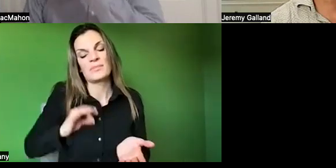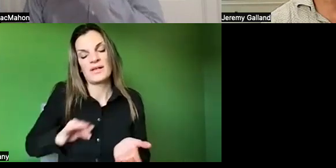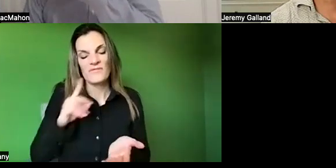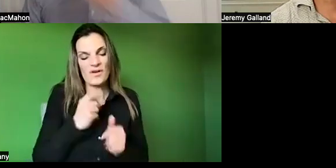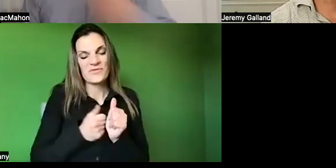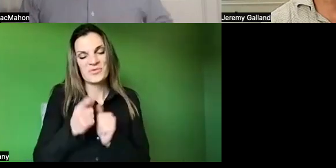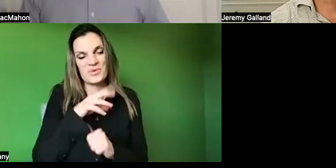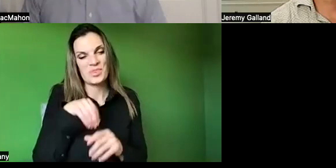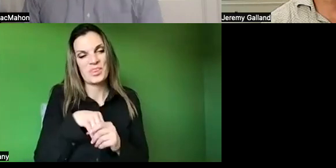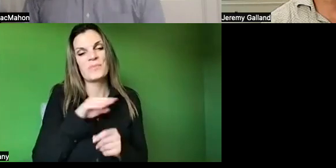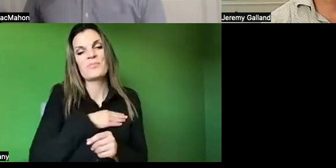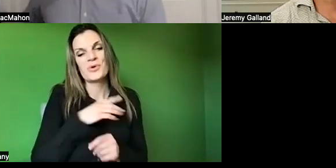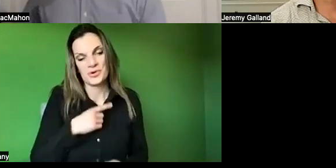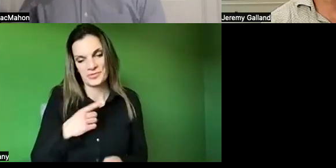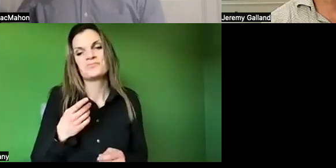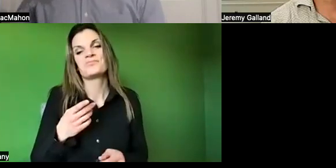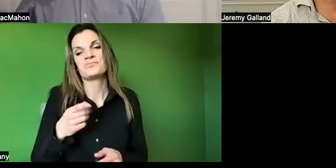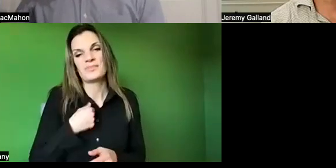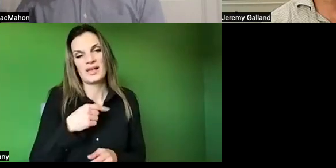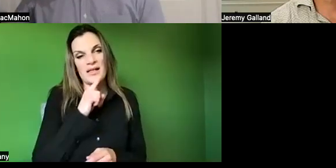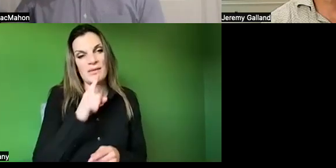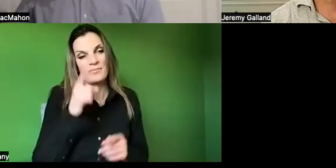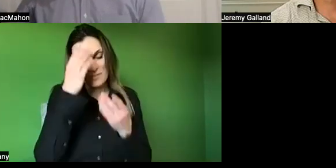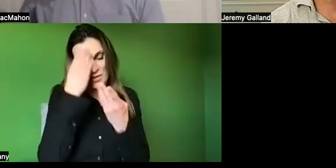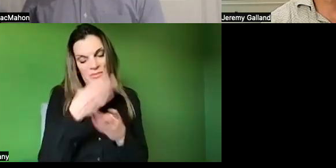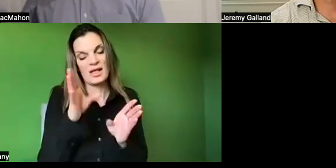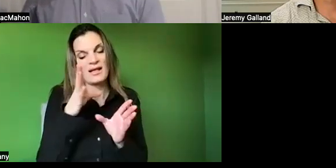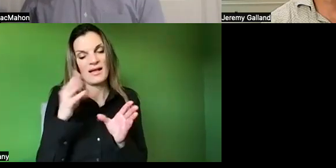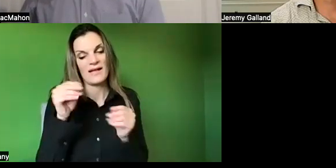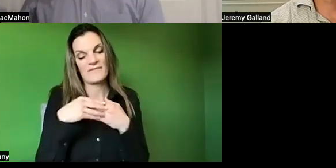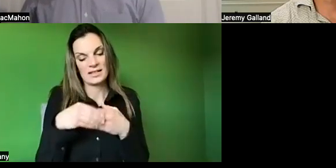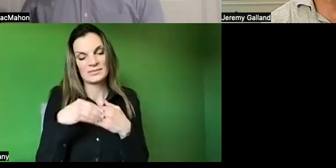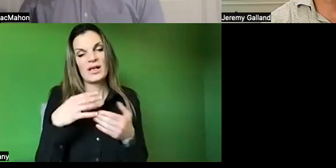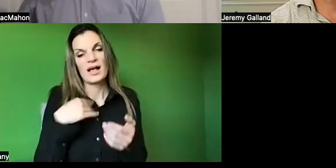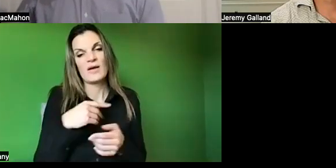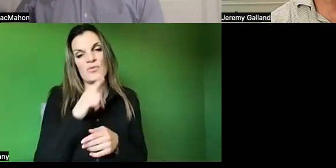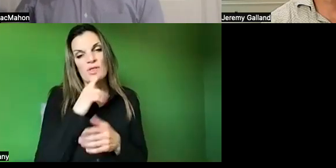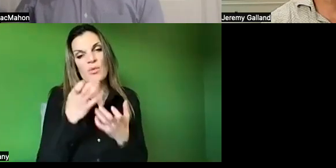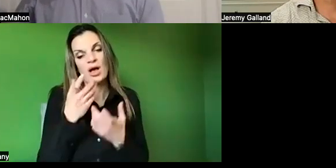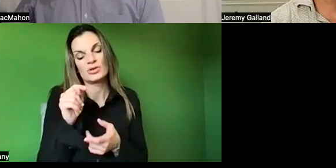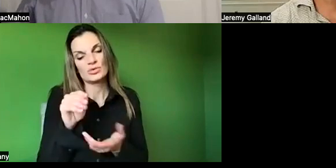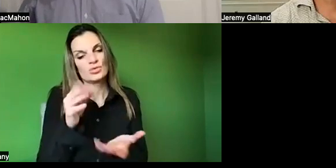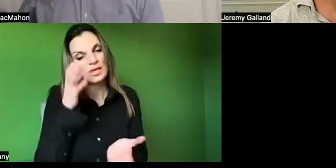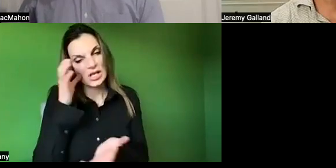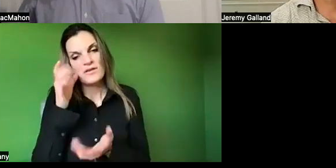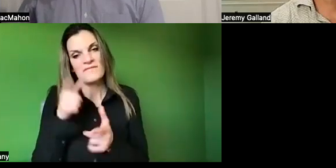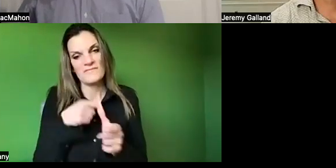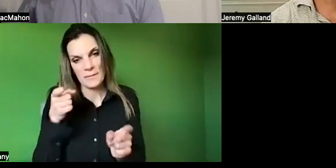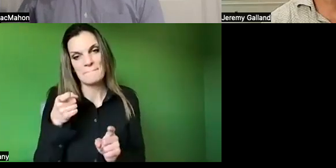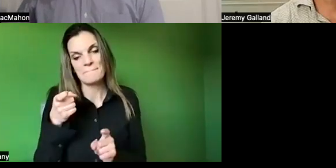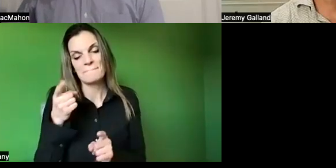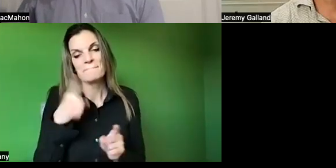on the board. I am open-minded and flexible and really want to hear from